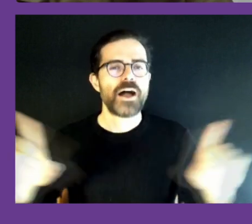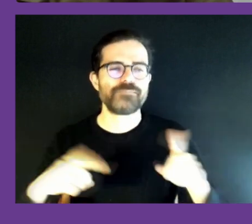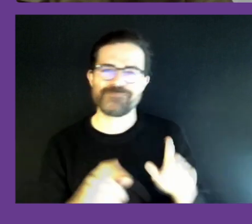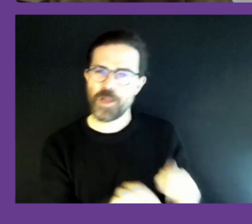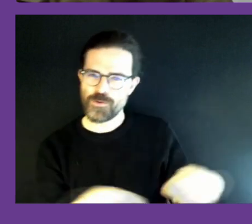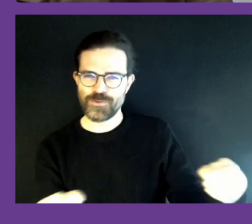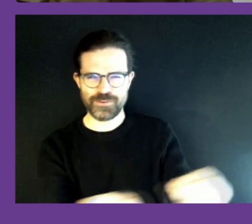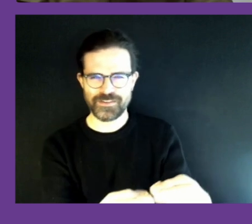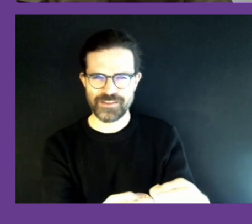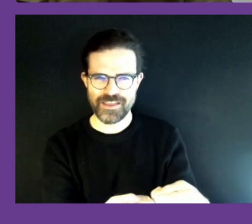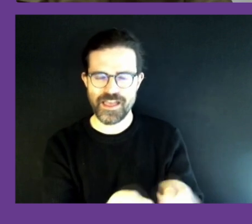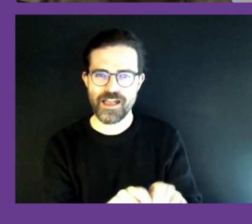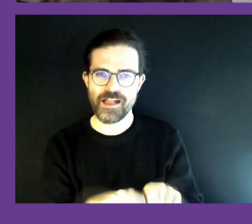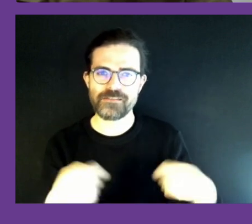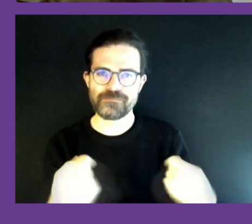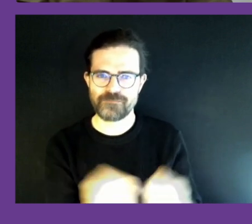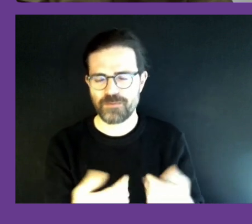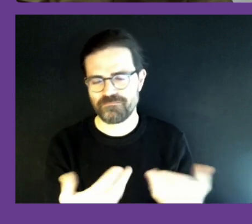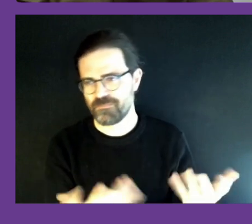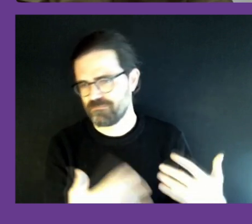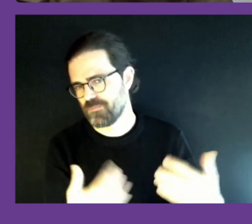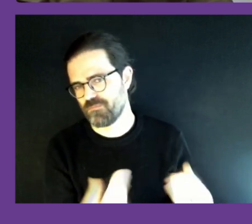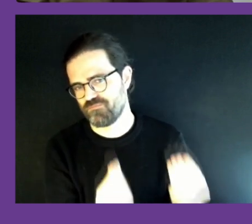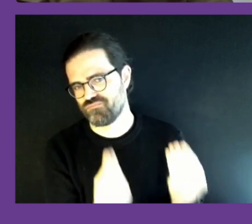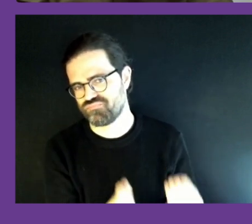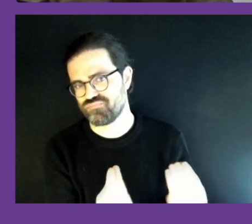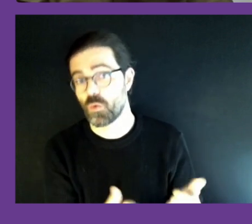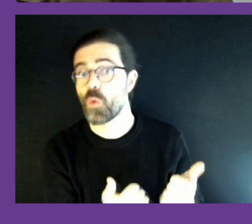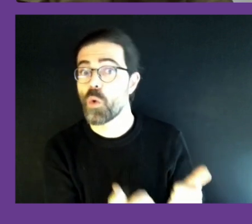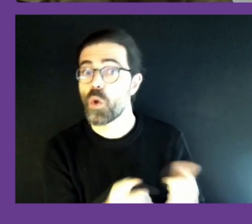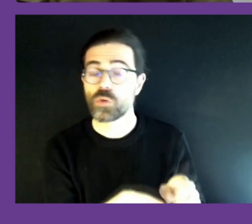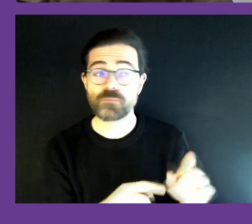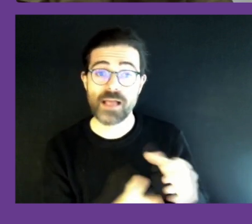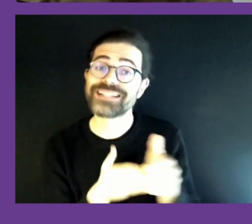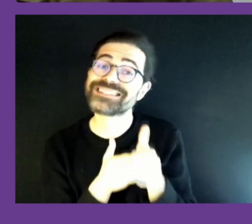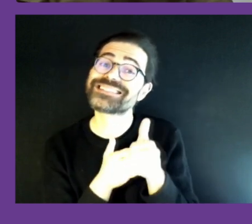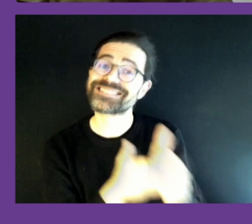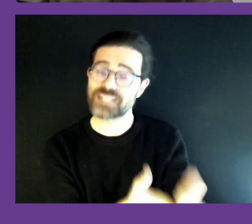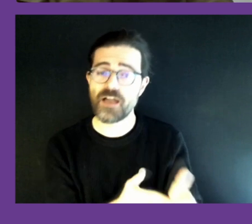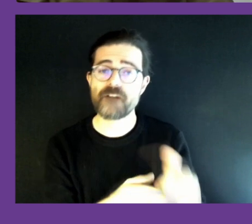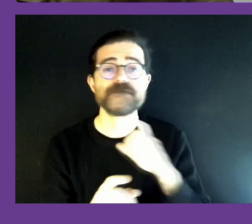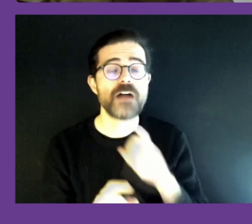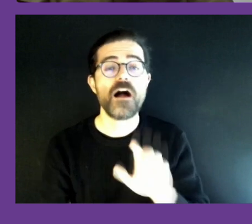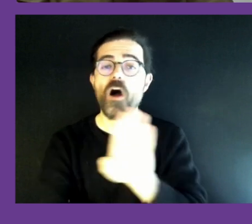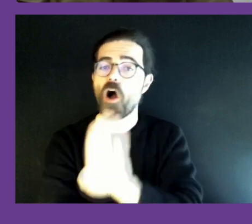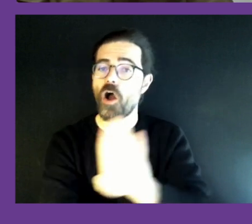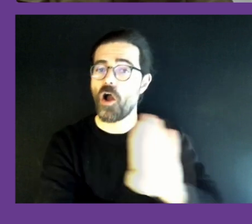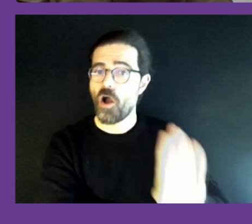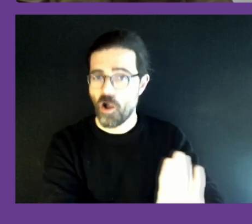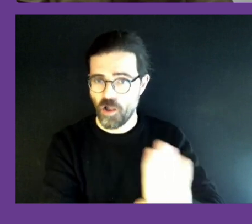the project by Fundación ONCE from Spain, and we work together with the core partners